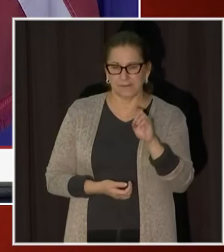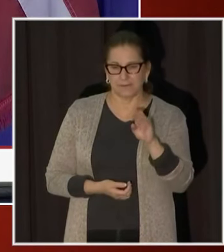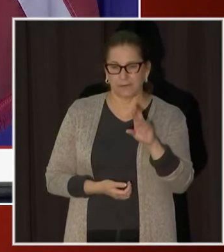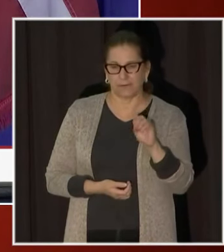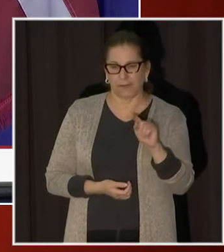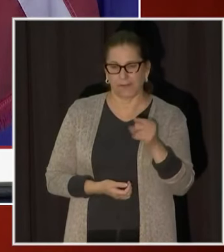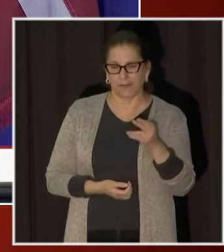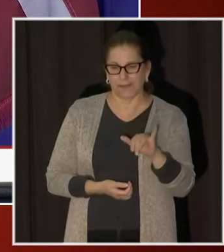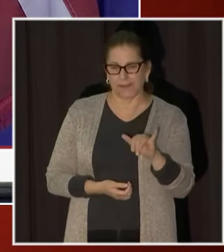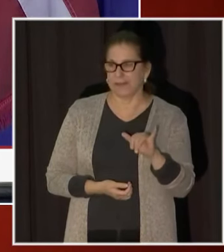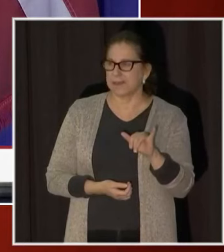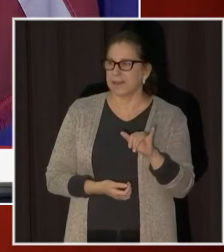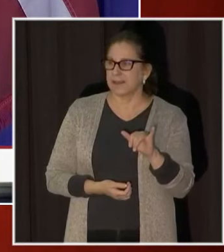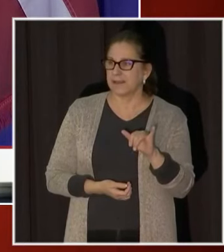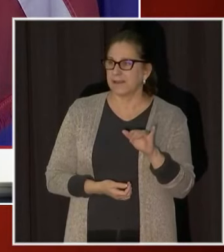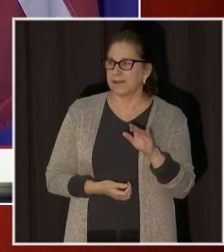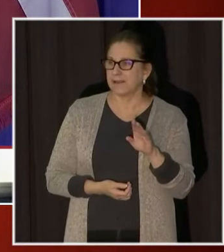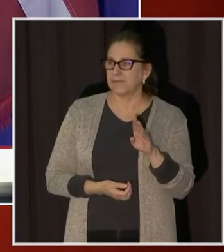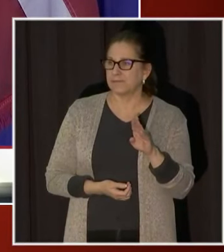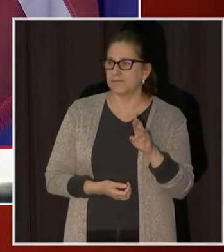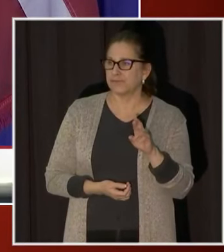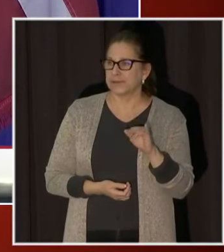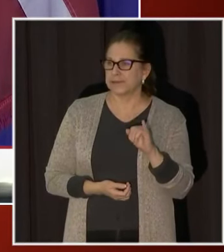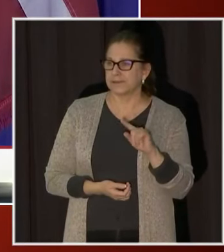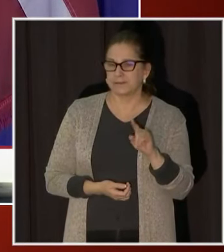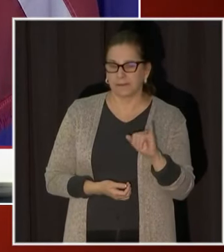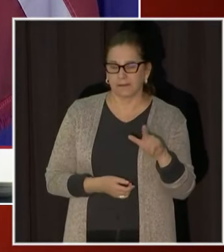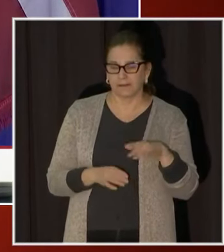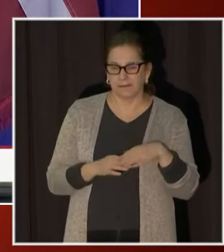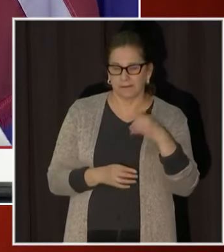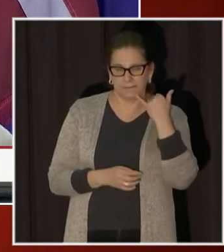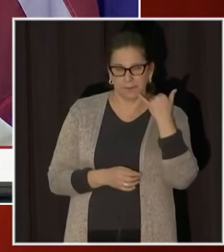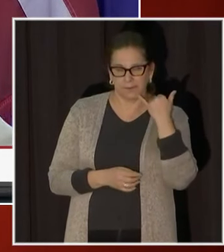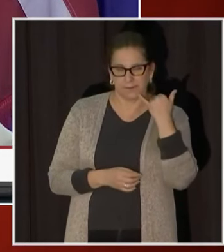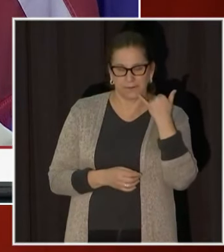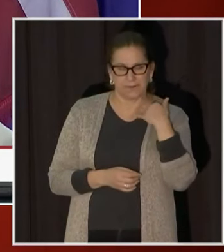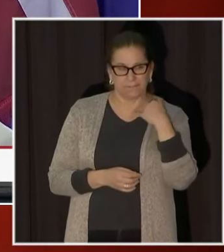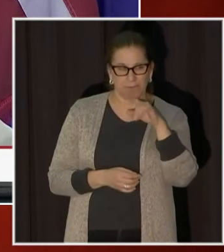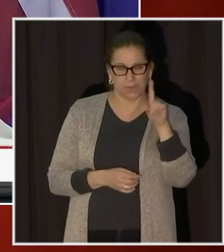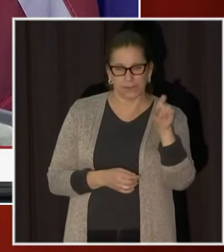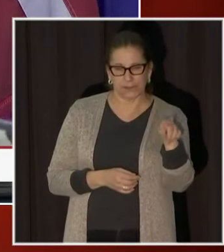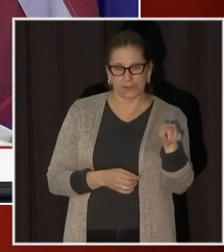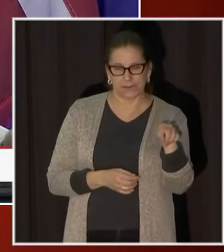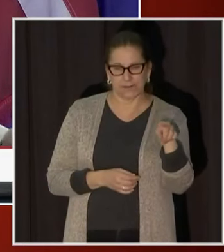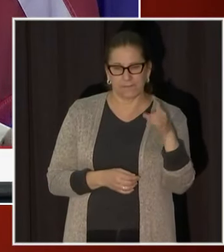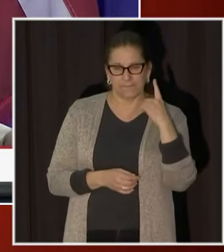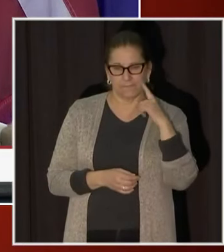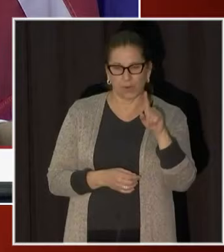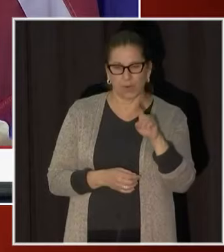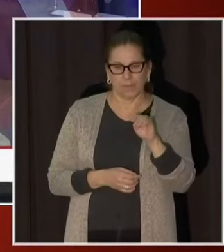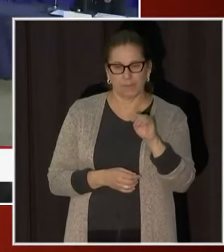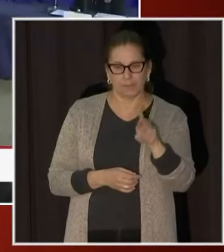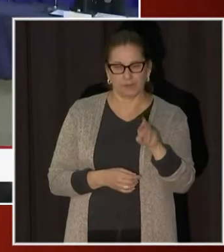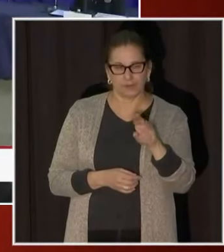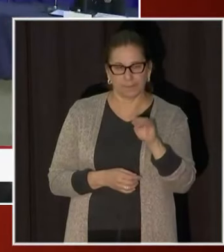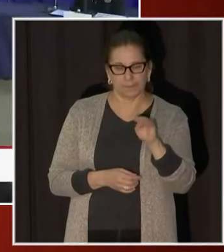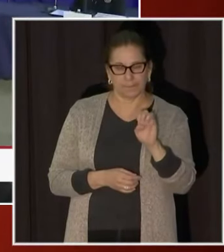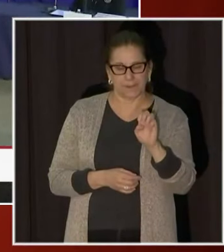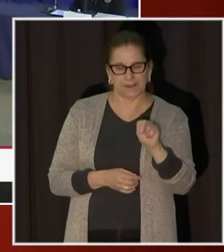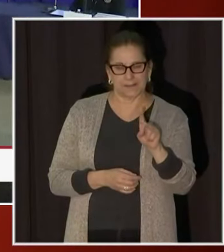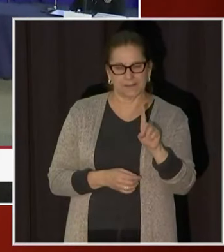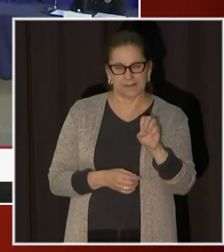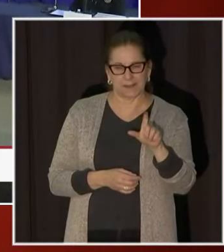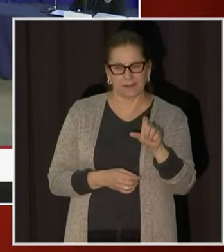Dorothy? Hi, I'd like to ask a question of Mr. Mendelson regarding the ballot access legislation on the agenda